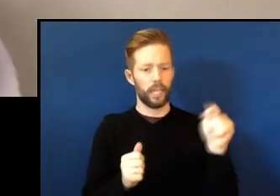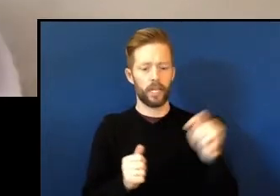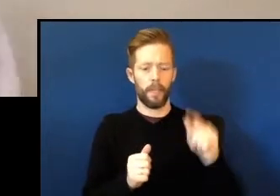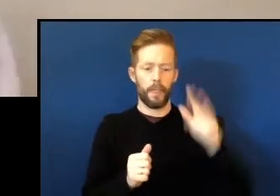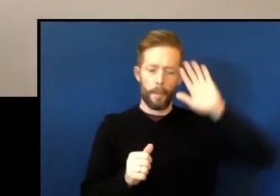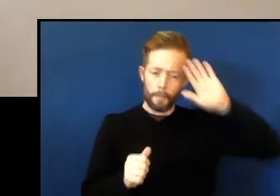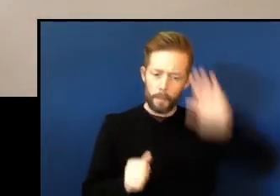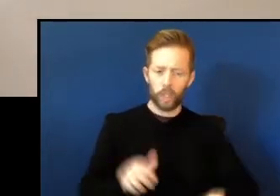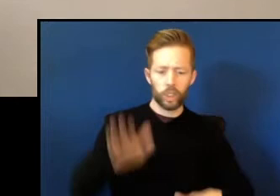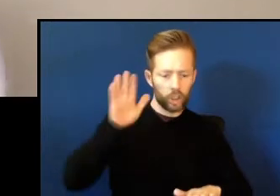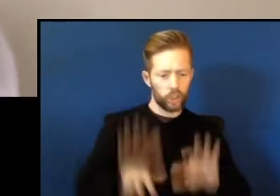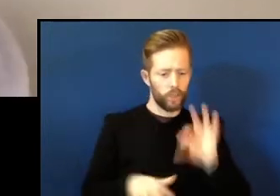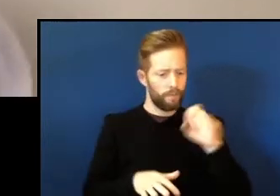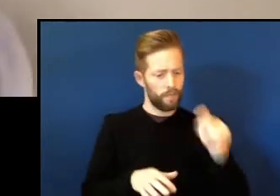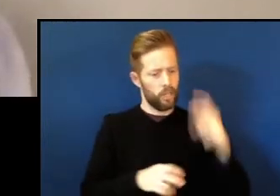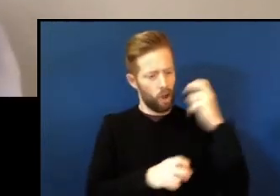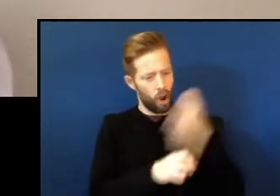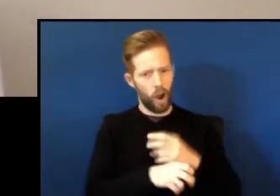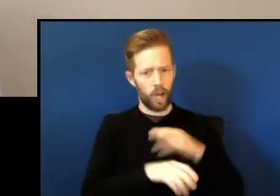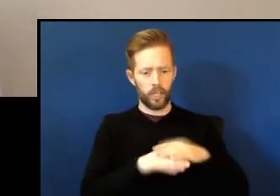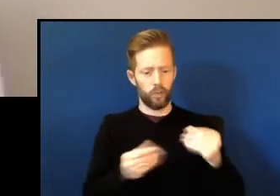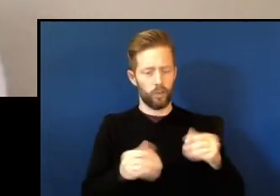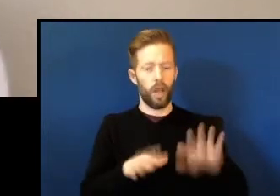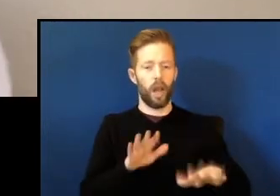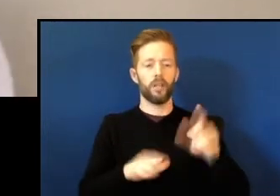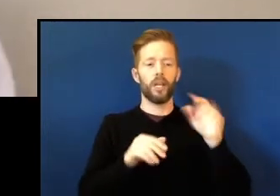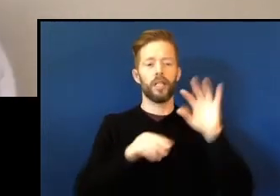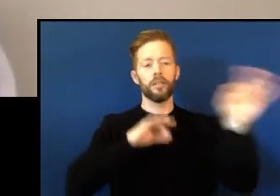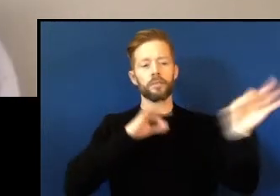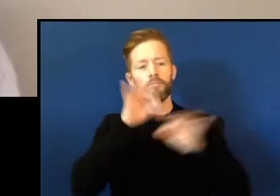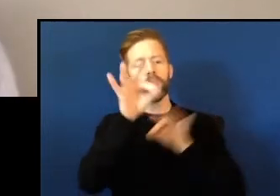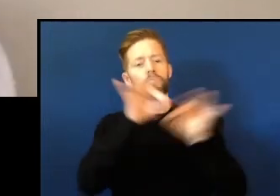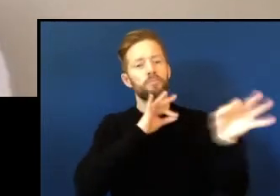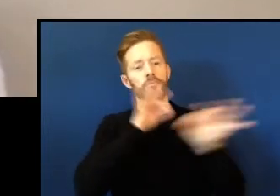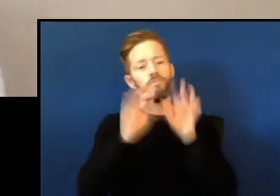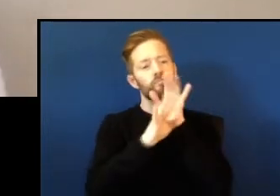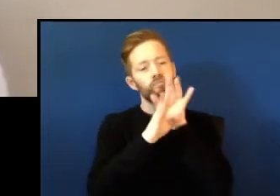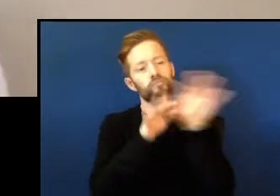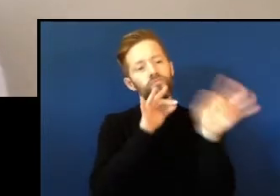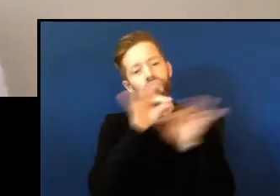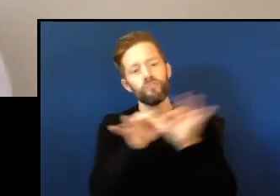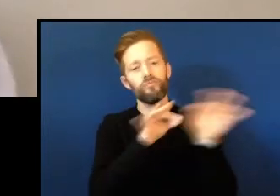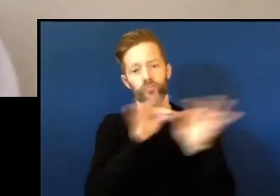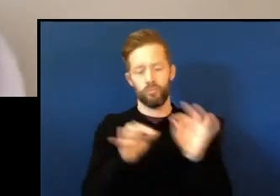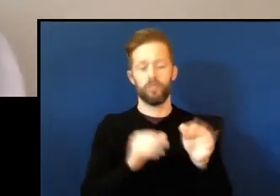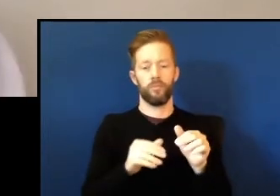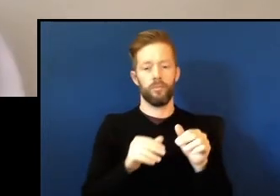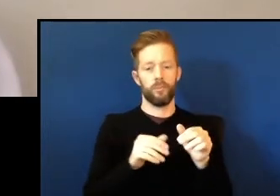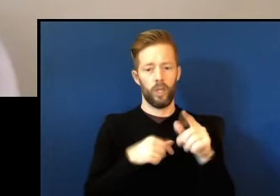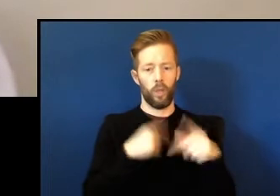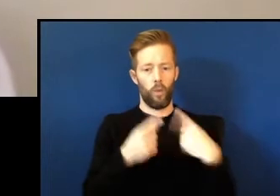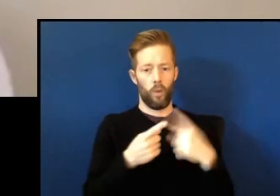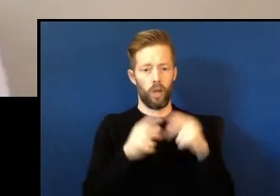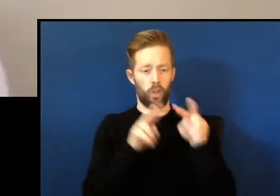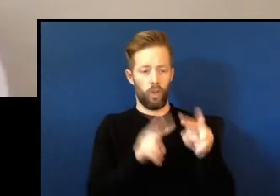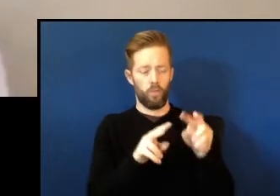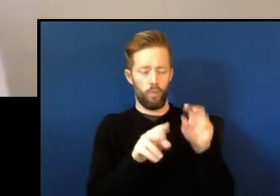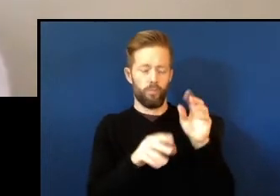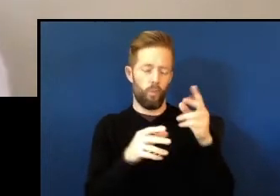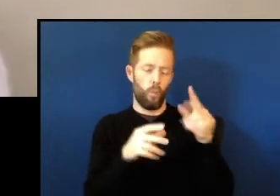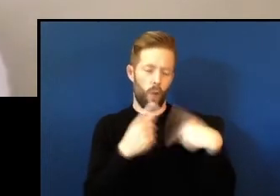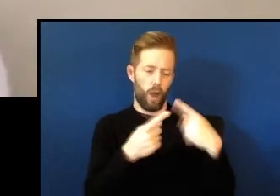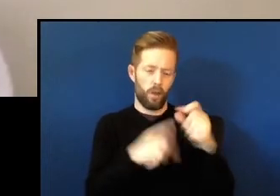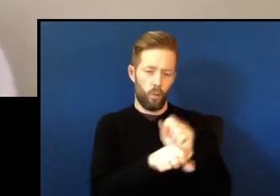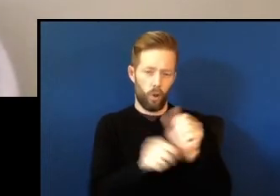have to press your feet really hard into the ground. So a lot of adjectives and descriptive language when you're working with children with